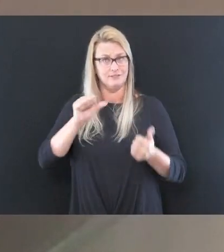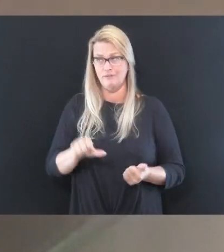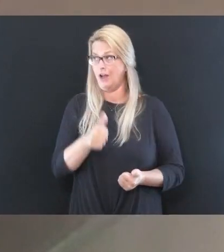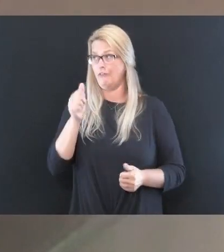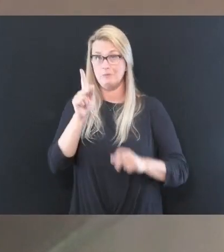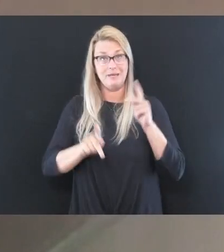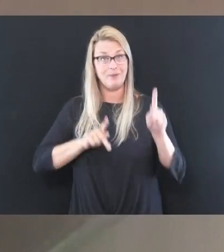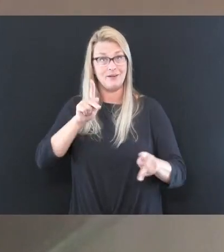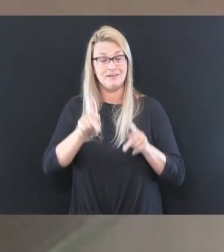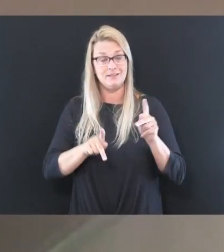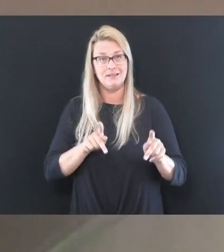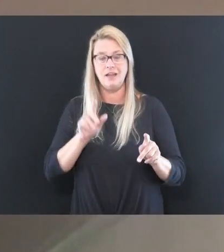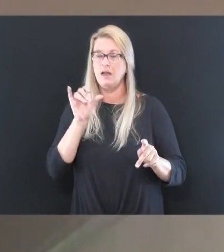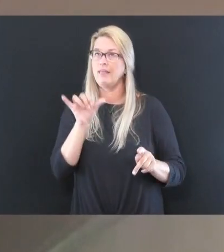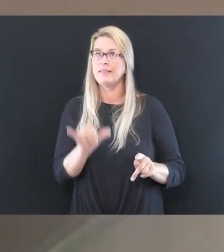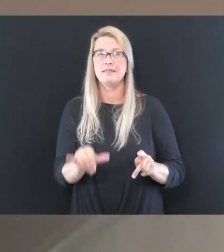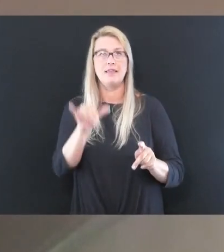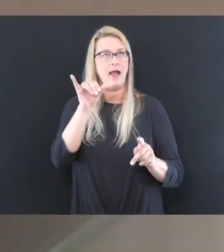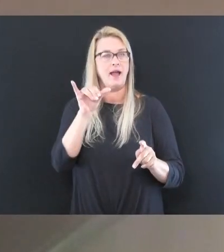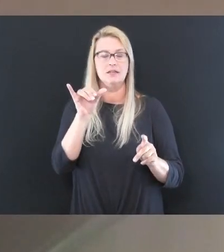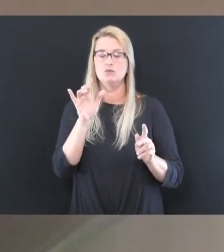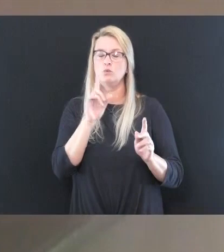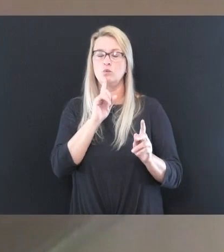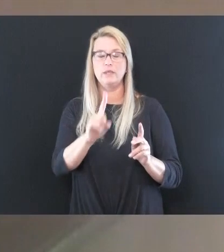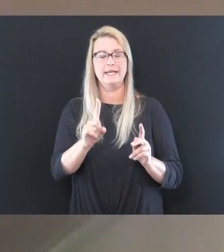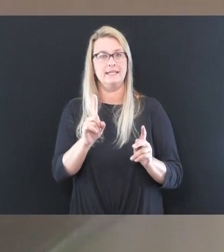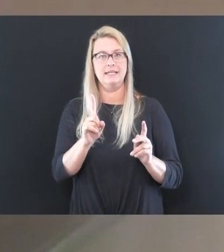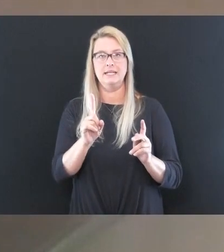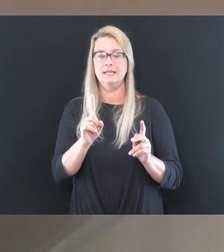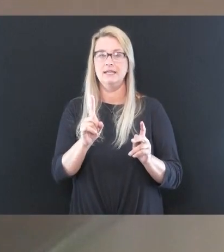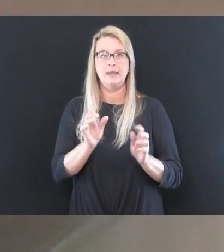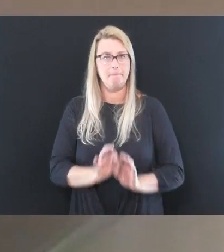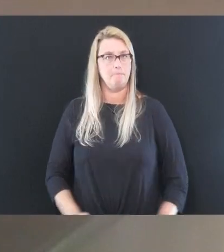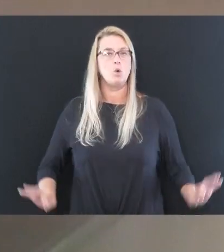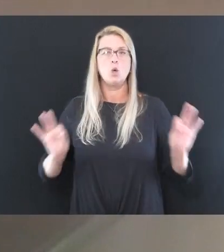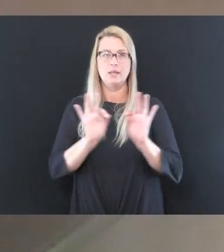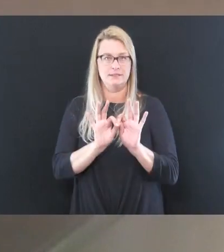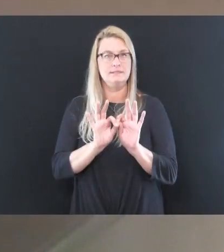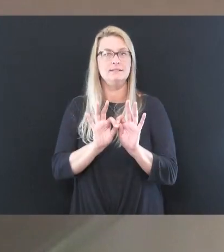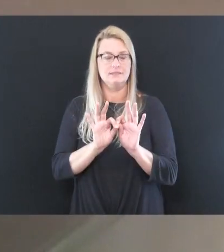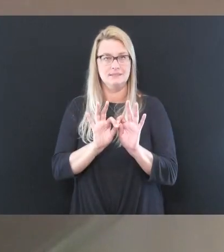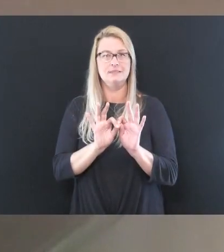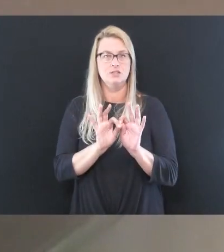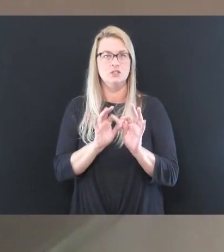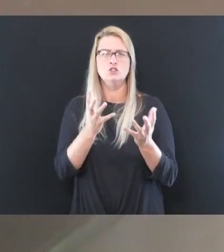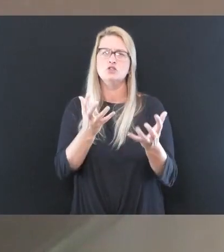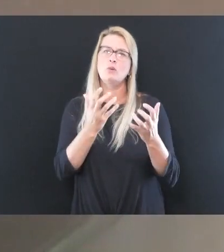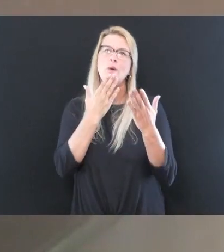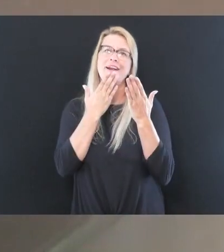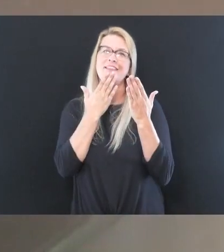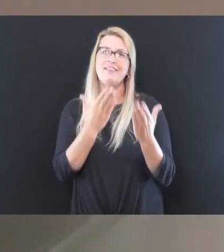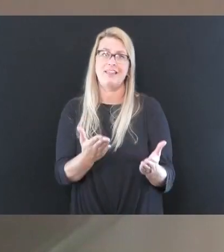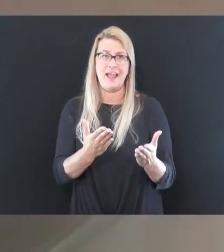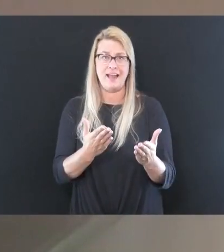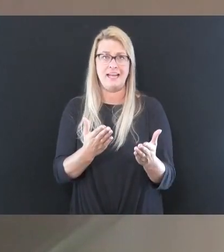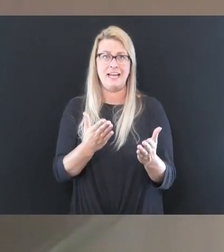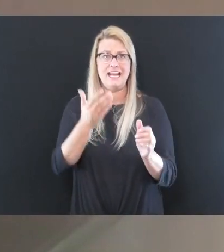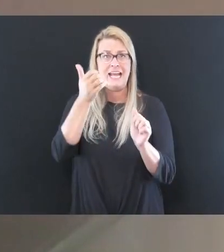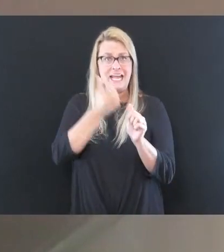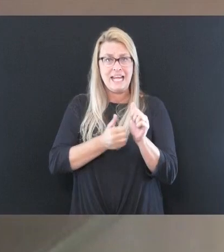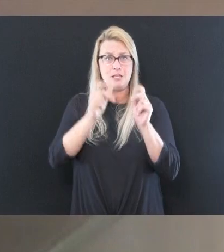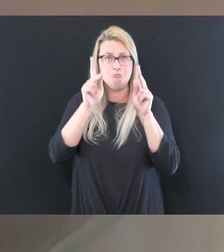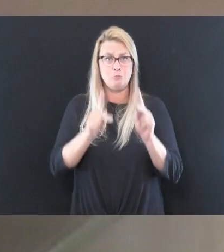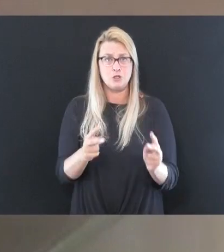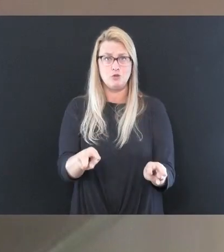is something that is worth making that effort to do. So we thank each one of the folks watching